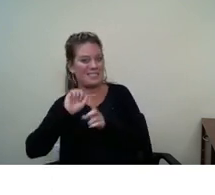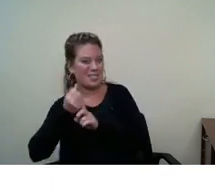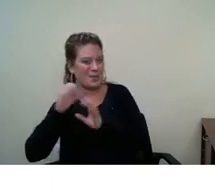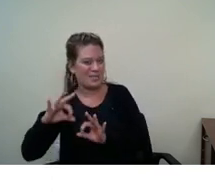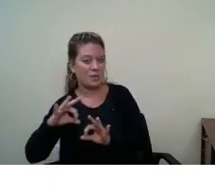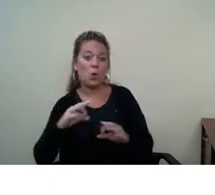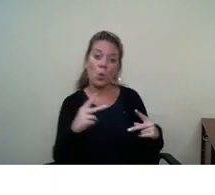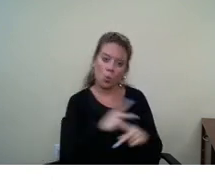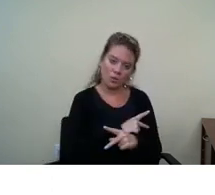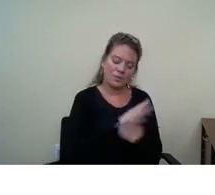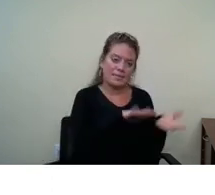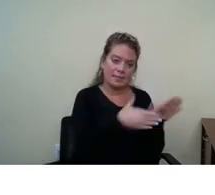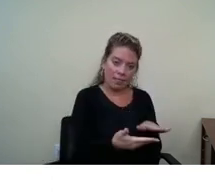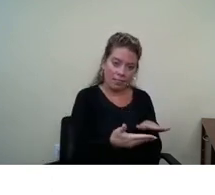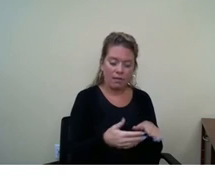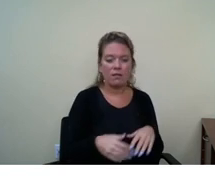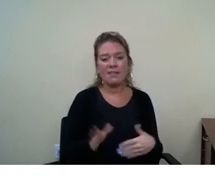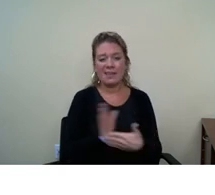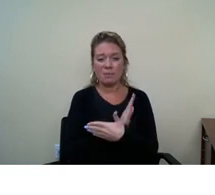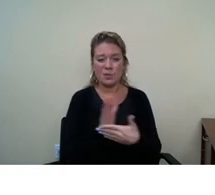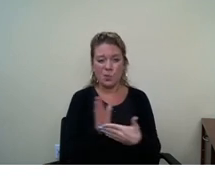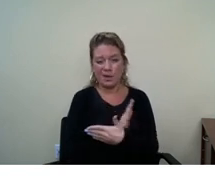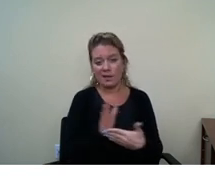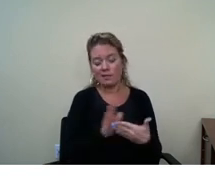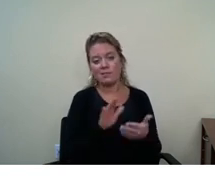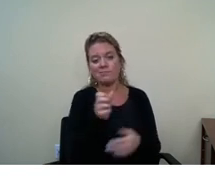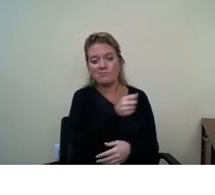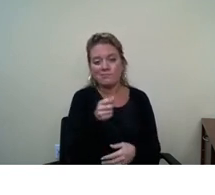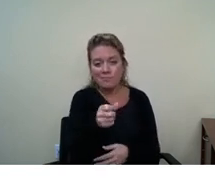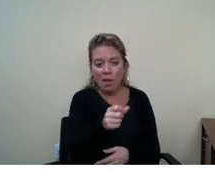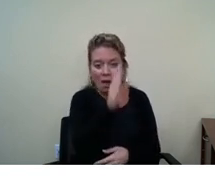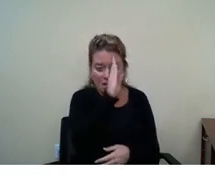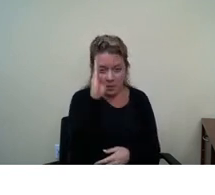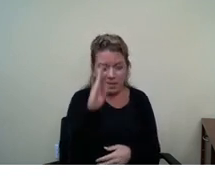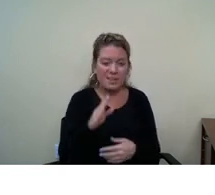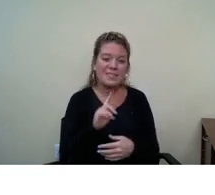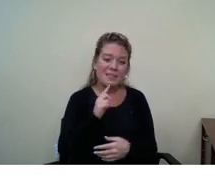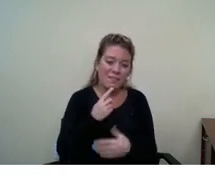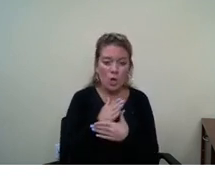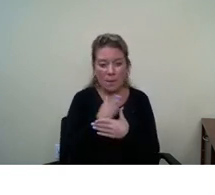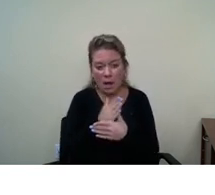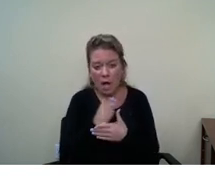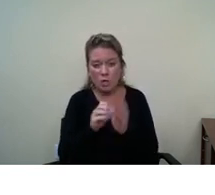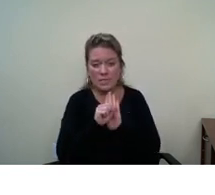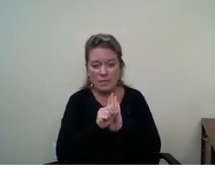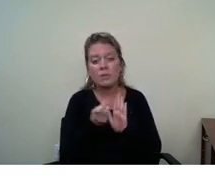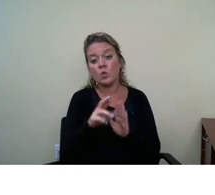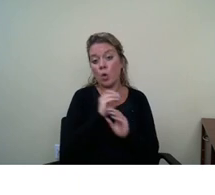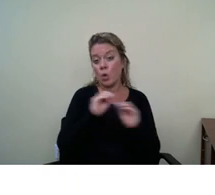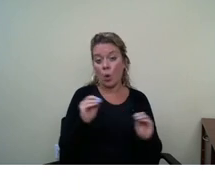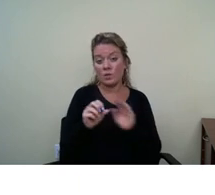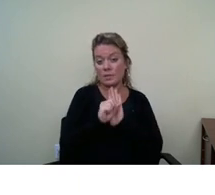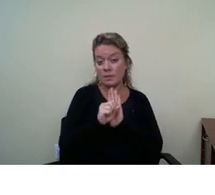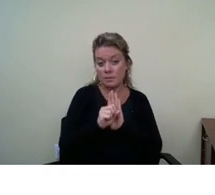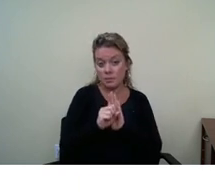death. In between, there's being hospitalized, severe to moderate symptoms, or having no symptoms at all. In the